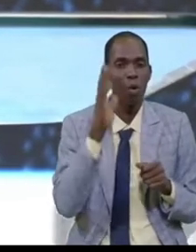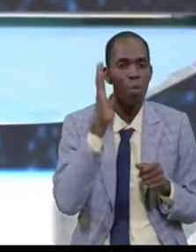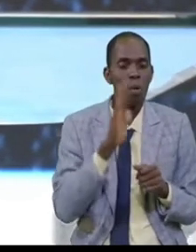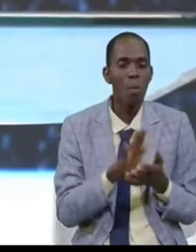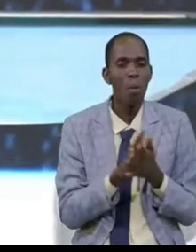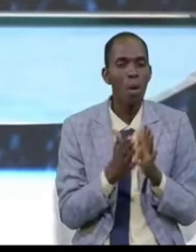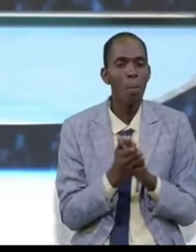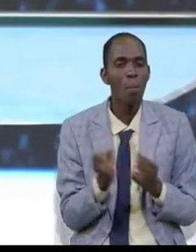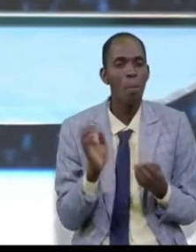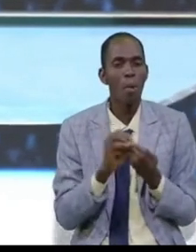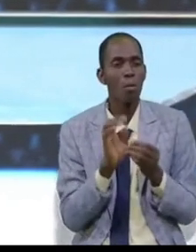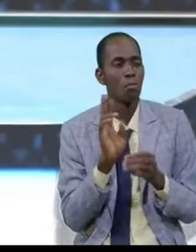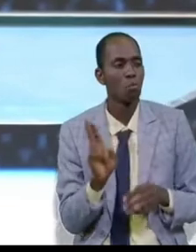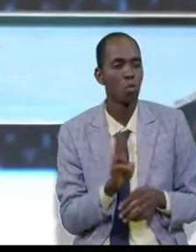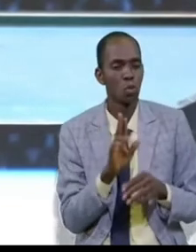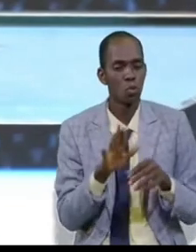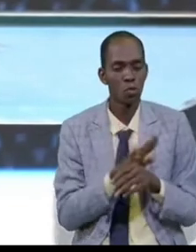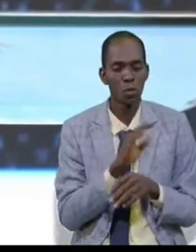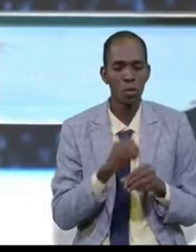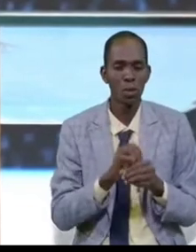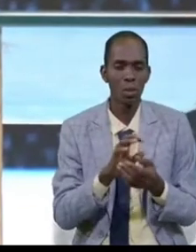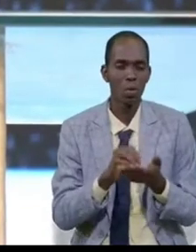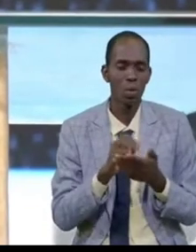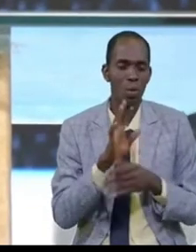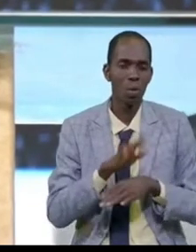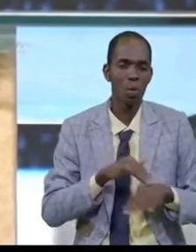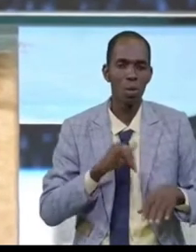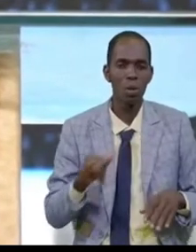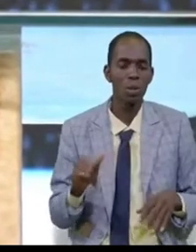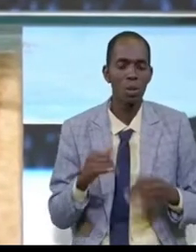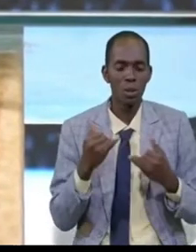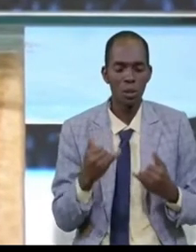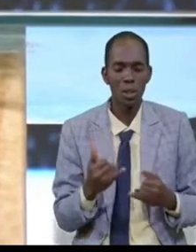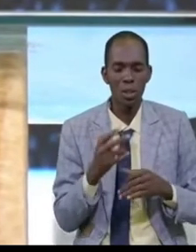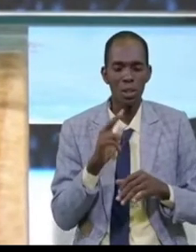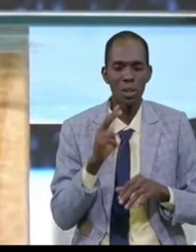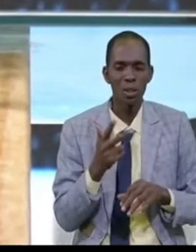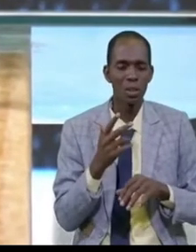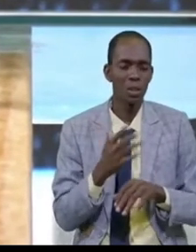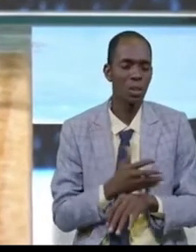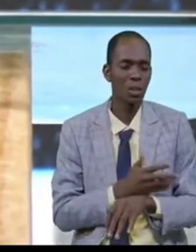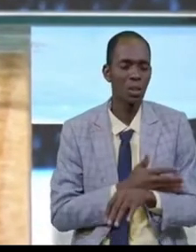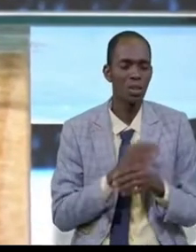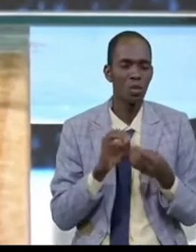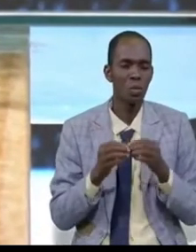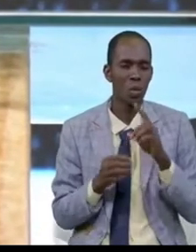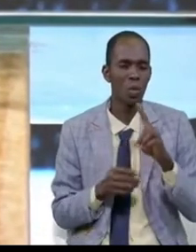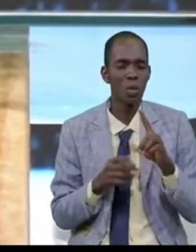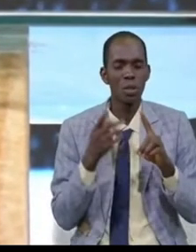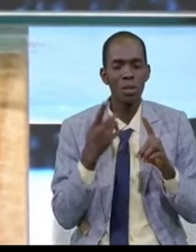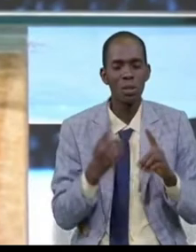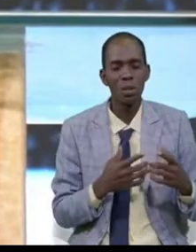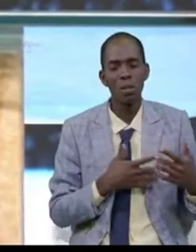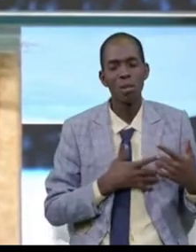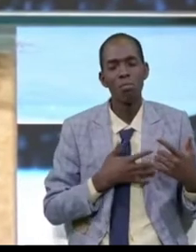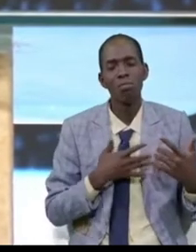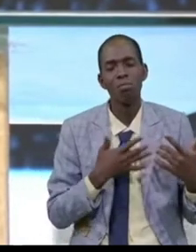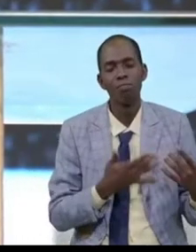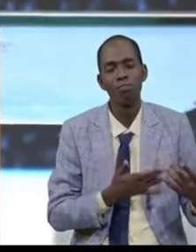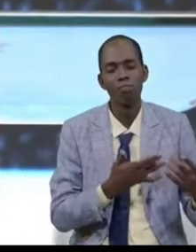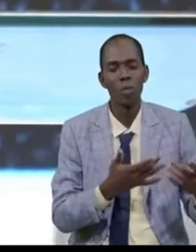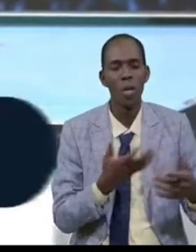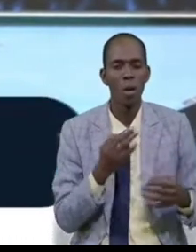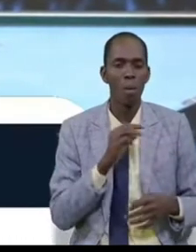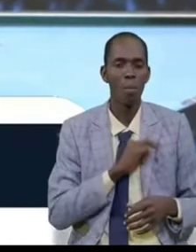in their calling. There are three things we're looking at. Number one, the compassion of members towards the